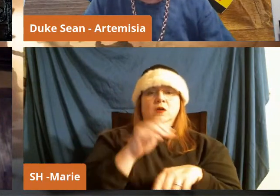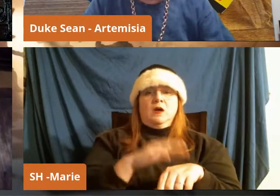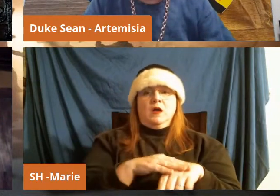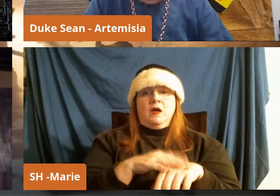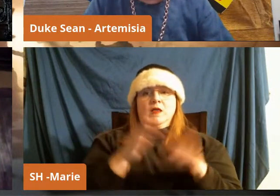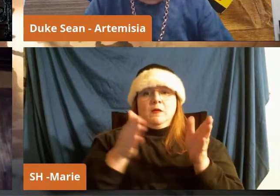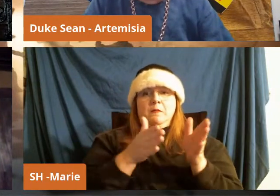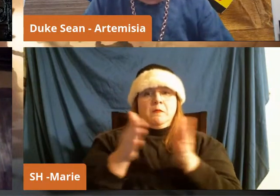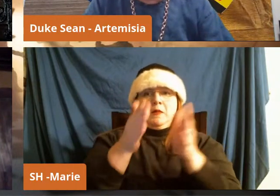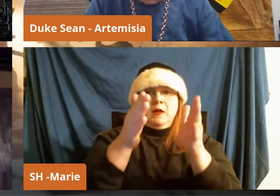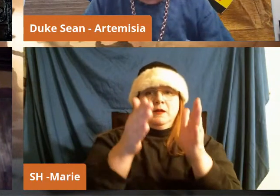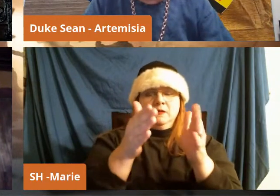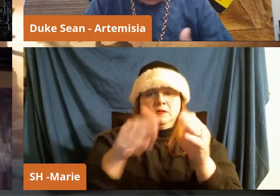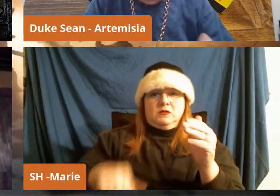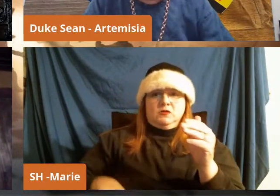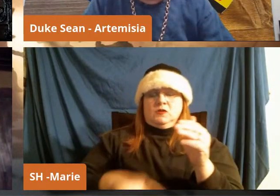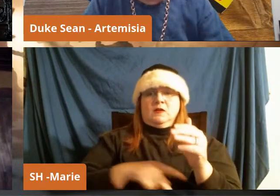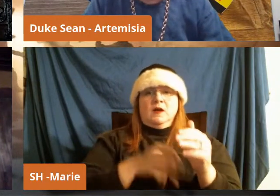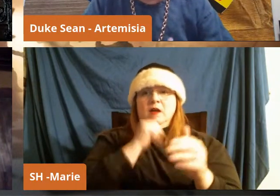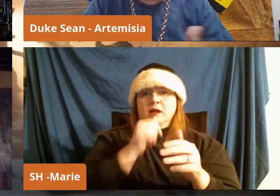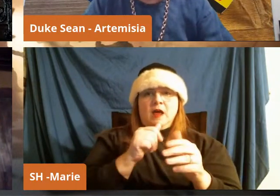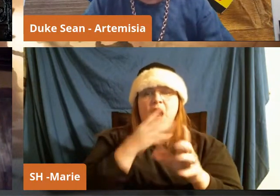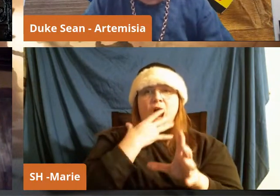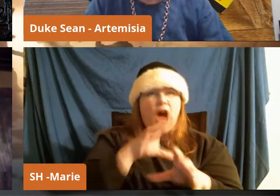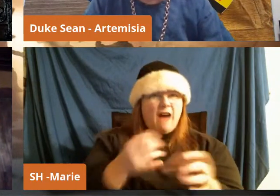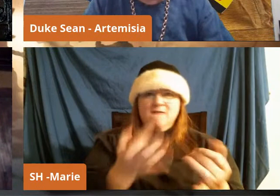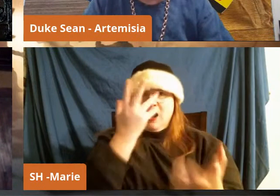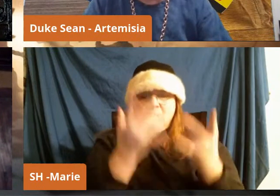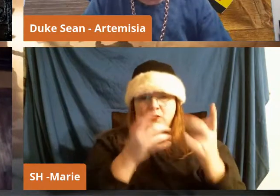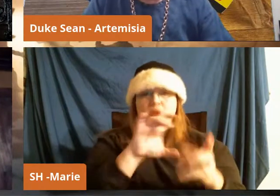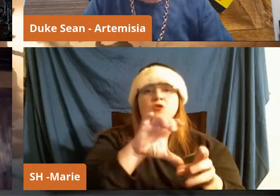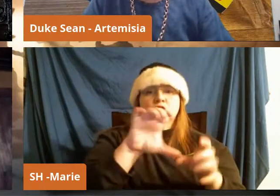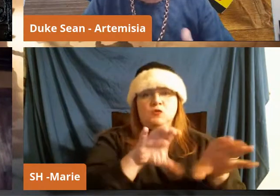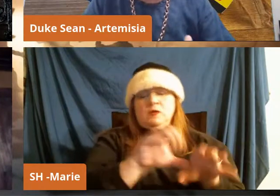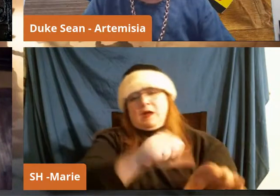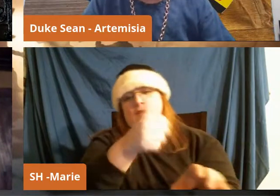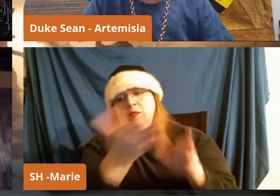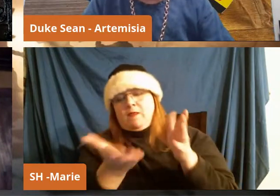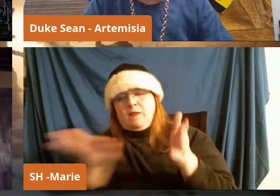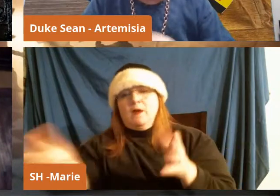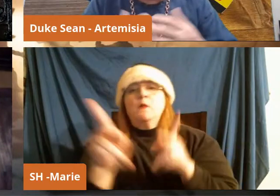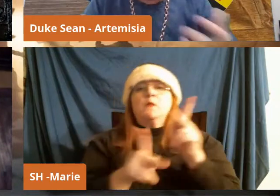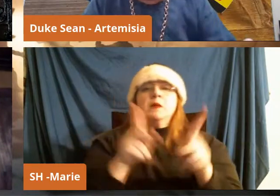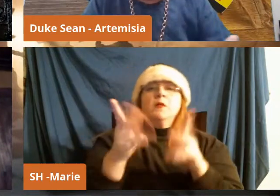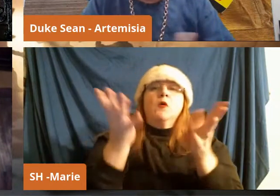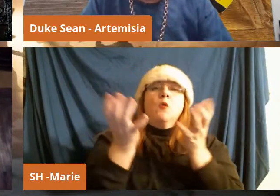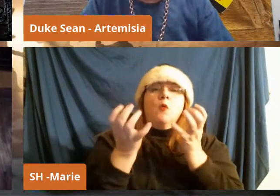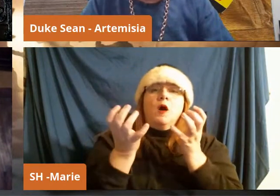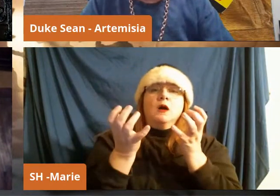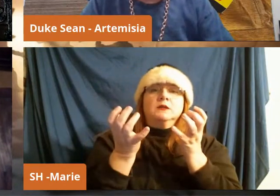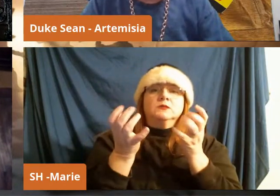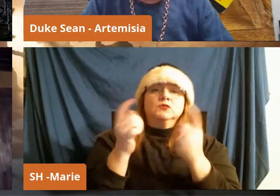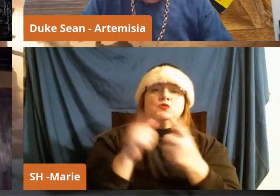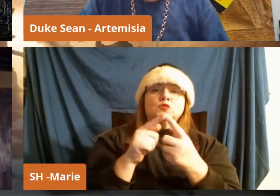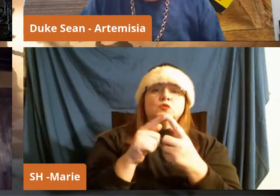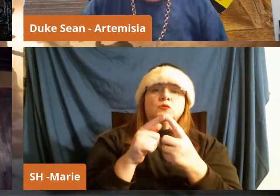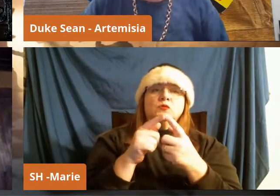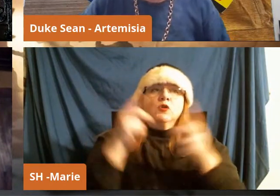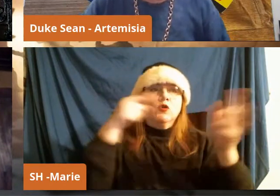path towards chivalry. They're not just hot fighters. They're doing some of these other things. They are people that we want to